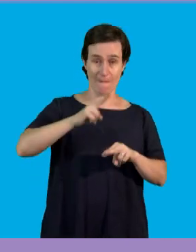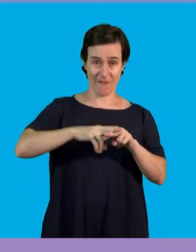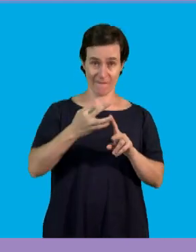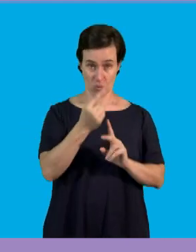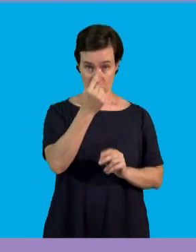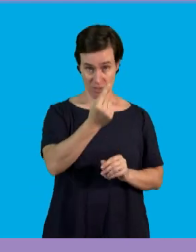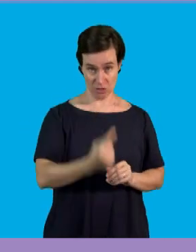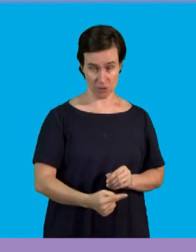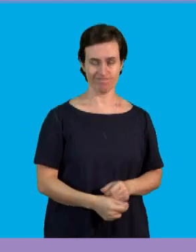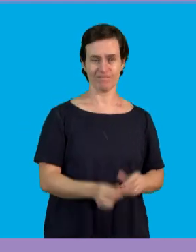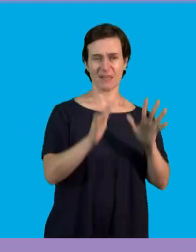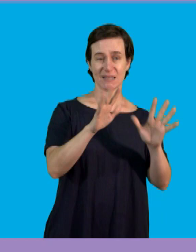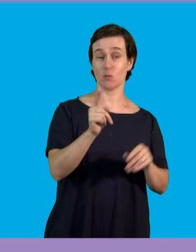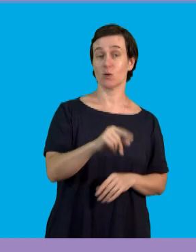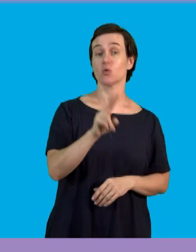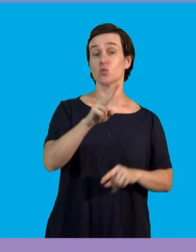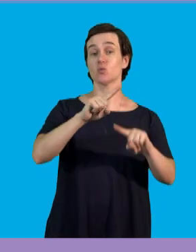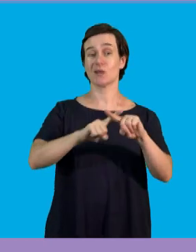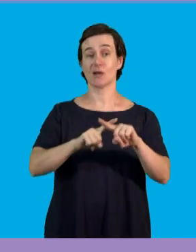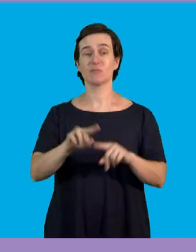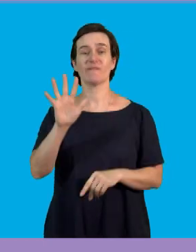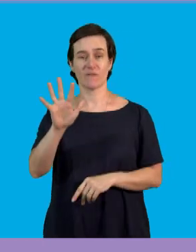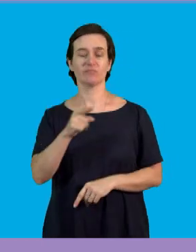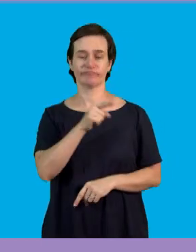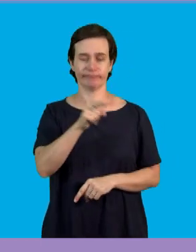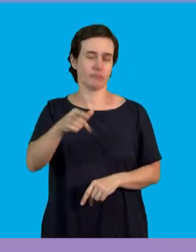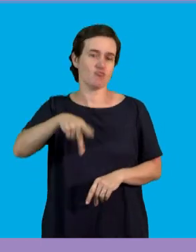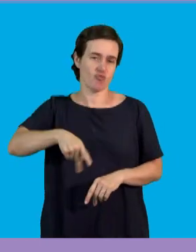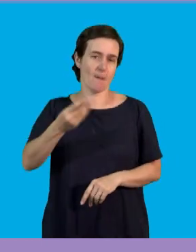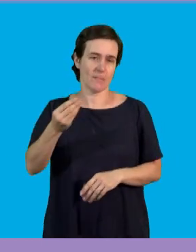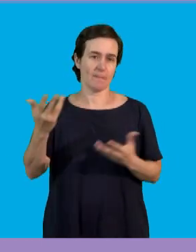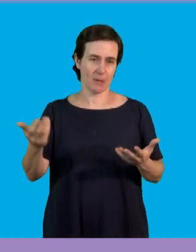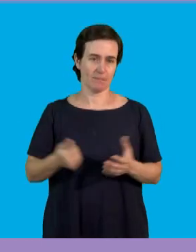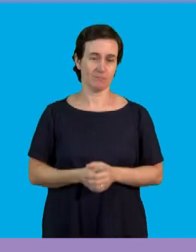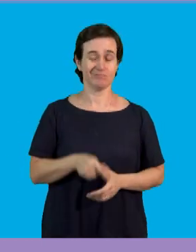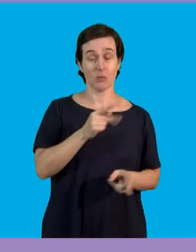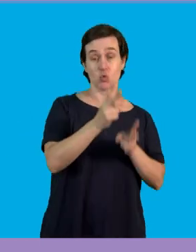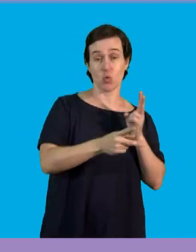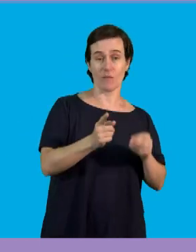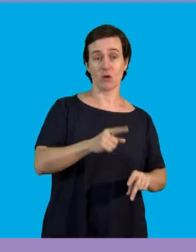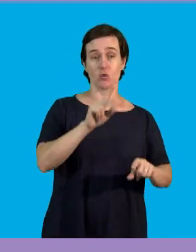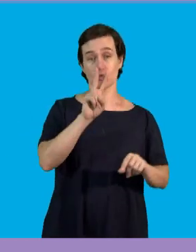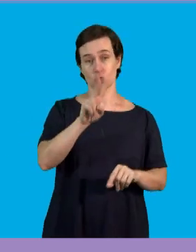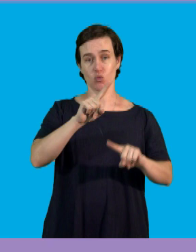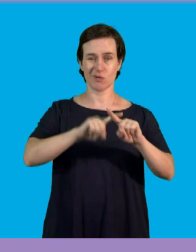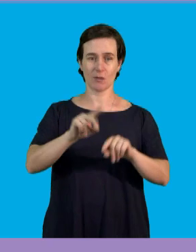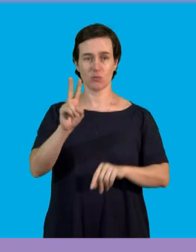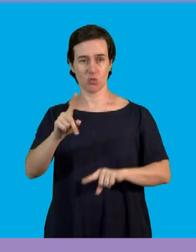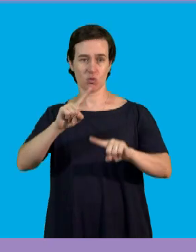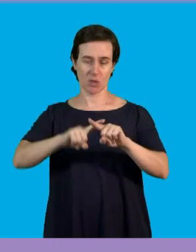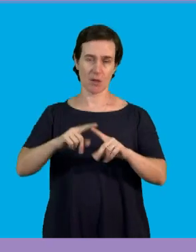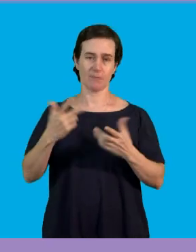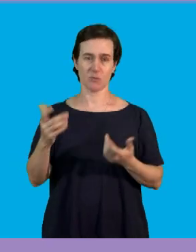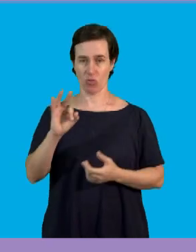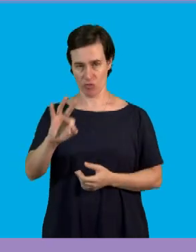numbers. So we already know that 10 is 2 multiplied by 5, and we already know that 12 is 2 multiplied by